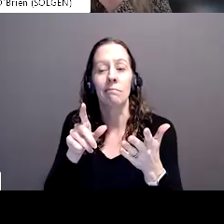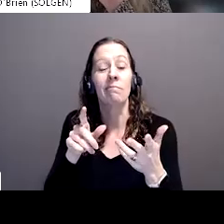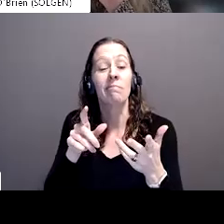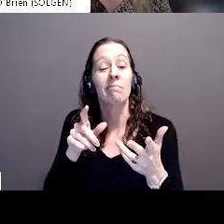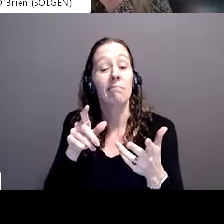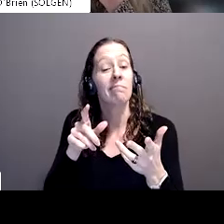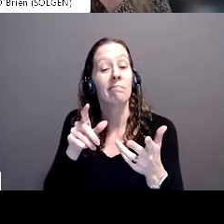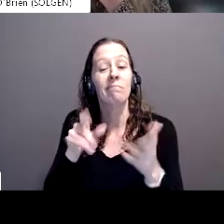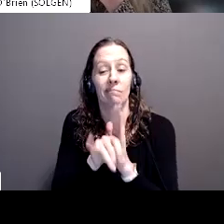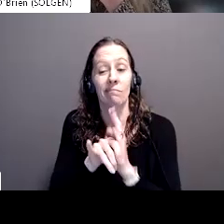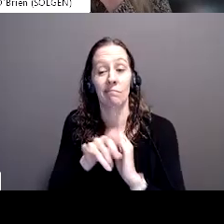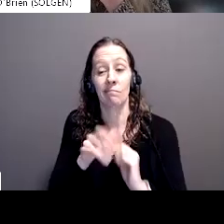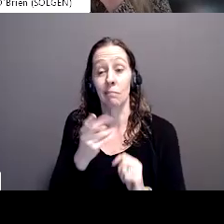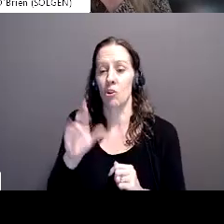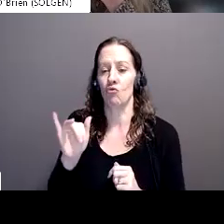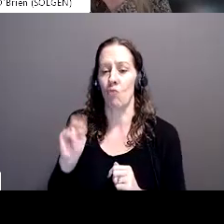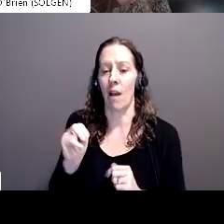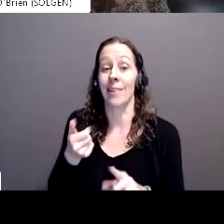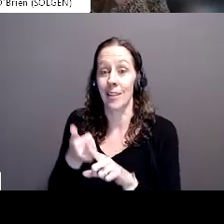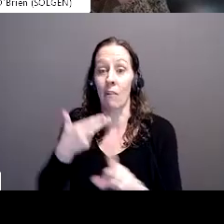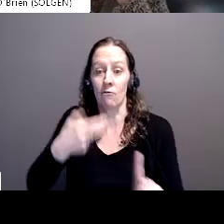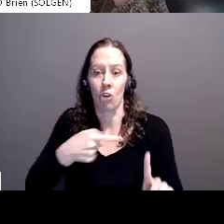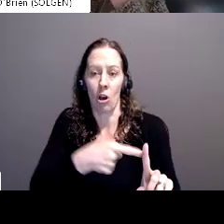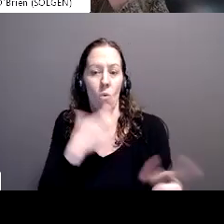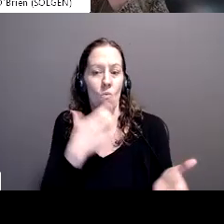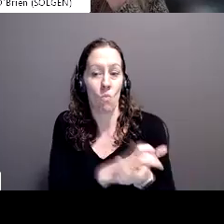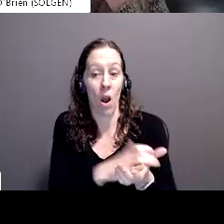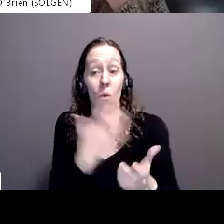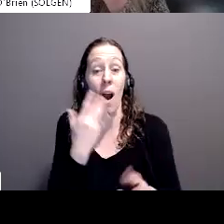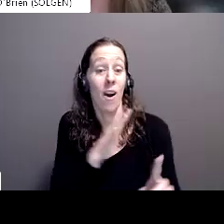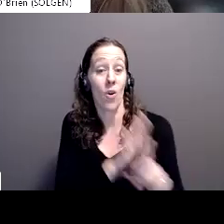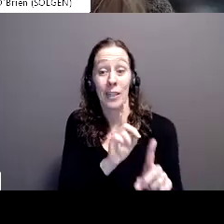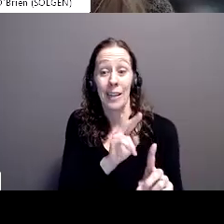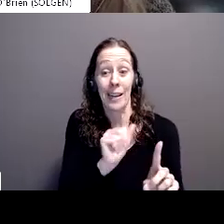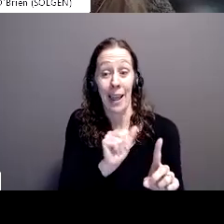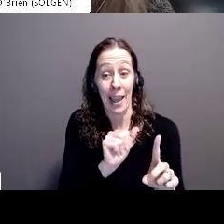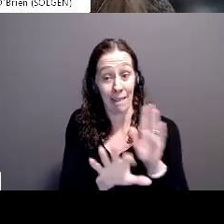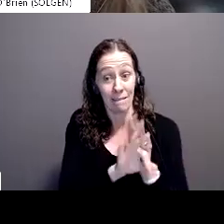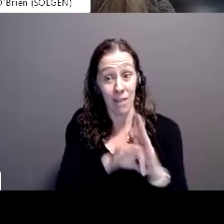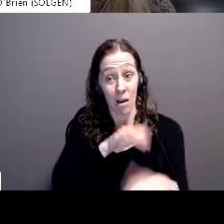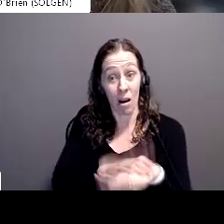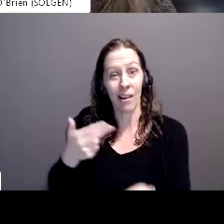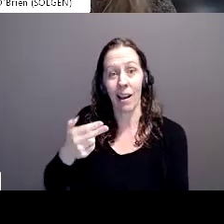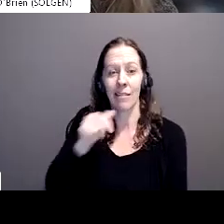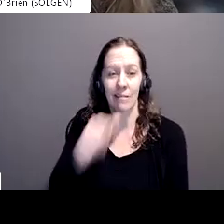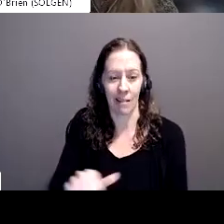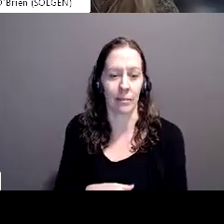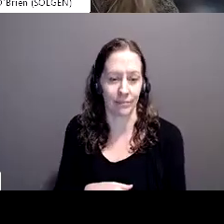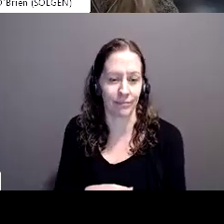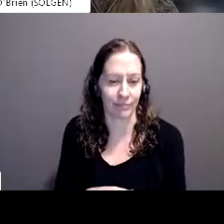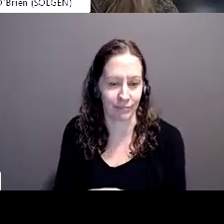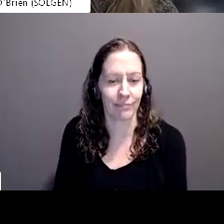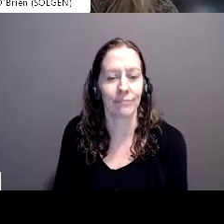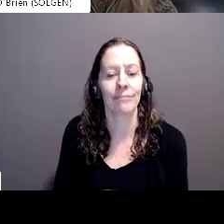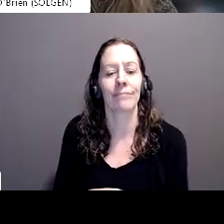the gun. Next slide, please, Hannah. So earlier, Hannah talked about the risk factors for IP homicide